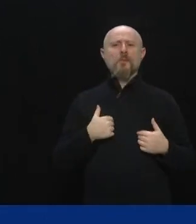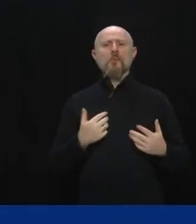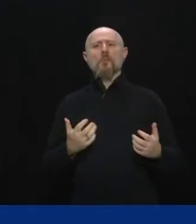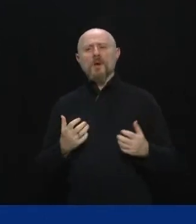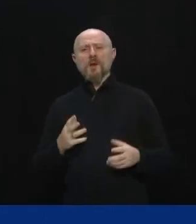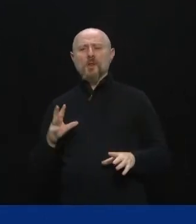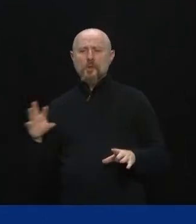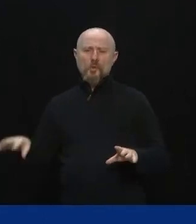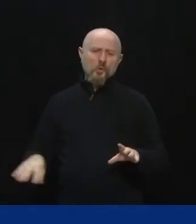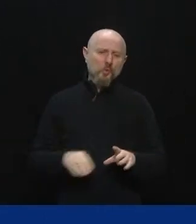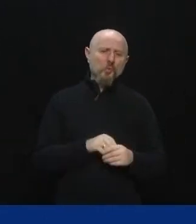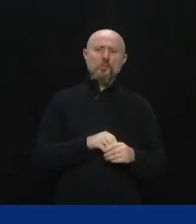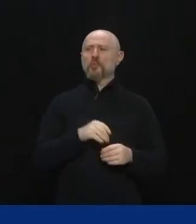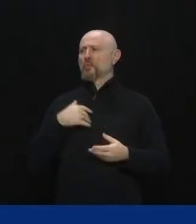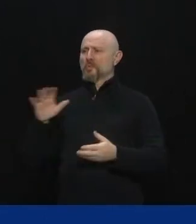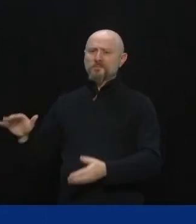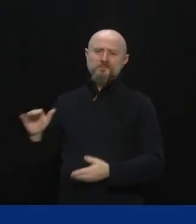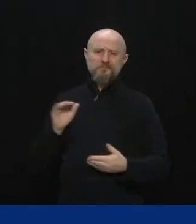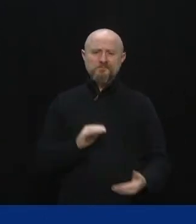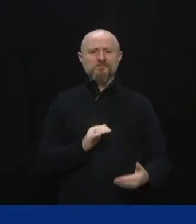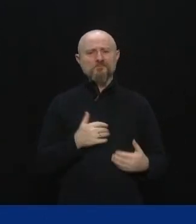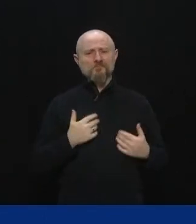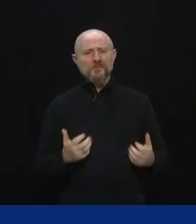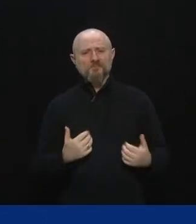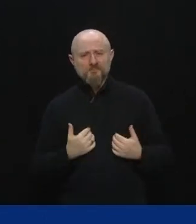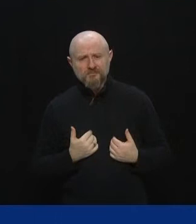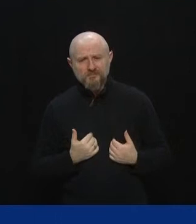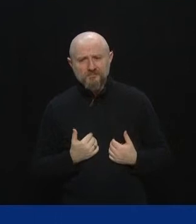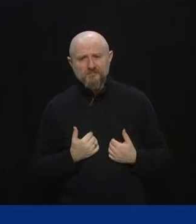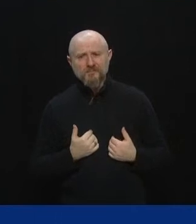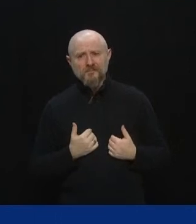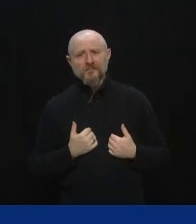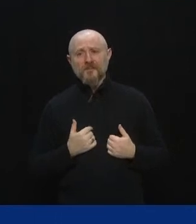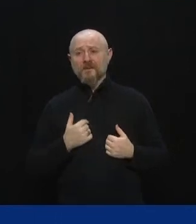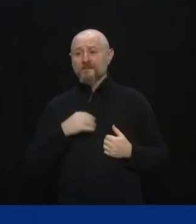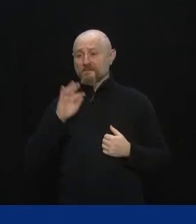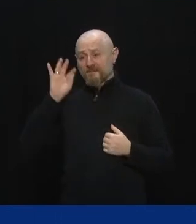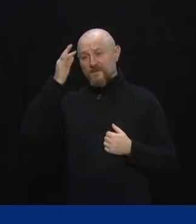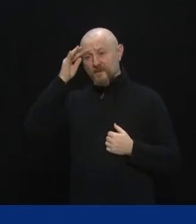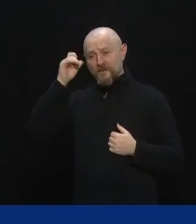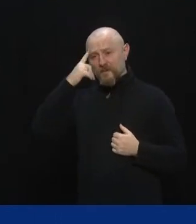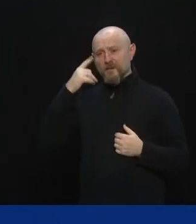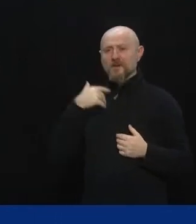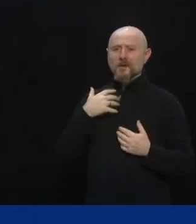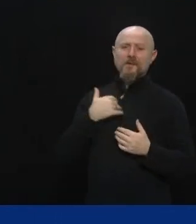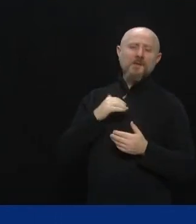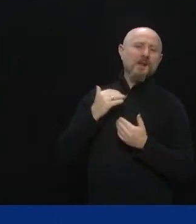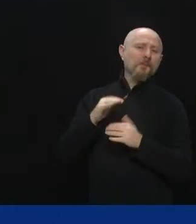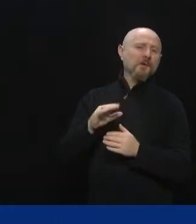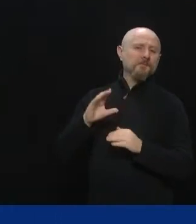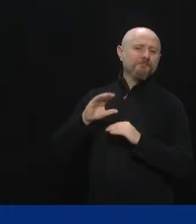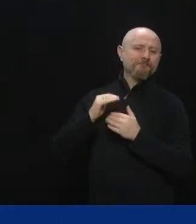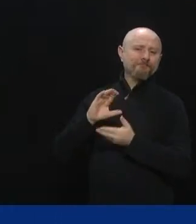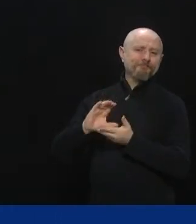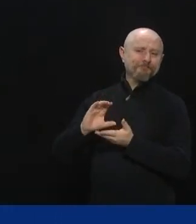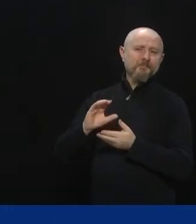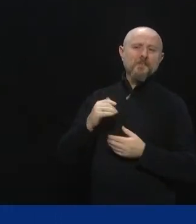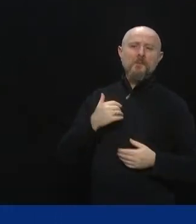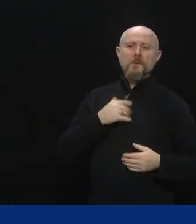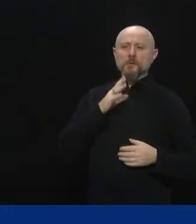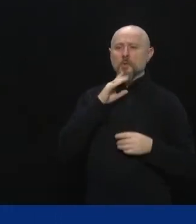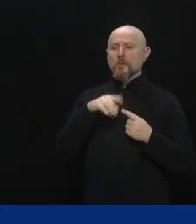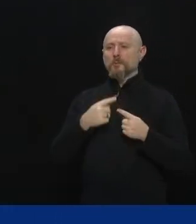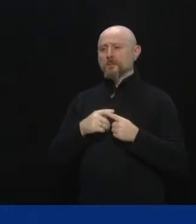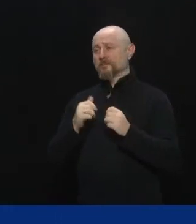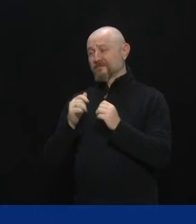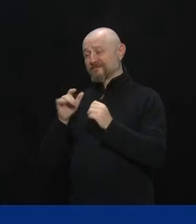first doses that are available. We have a limited supply that was being administered by the federal government. When I talk to the president, I talk to the other members of the